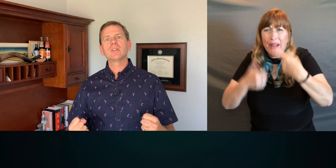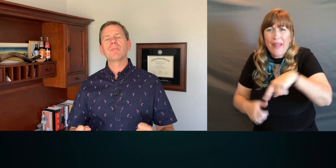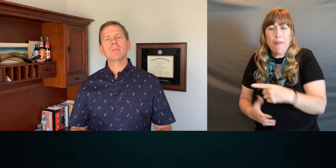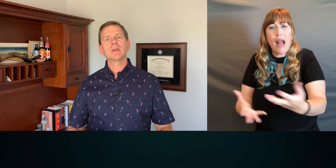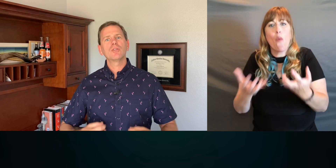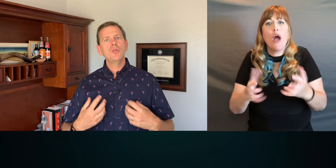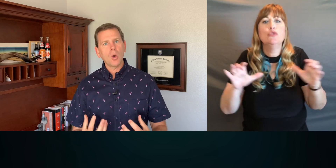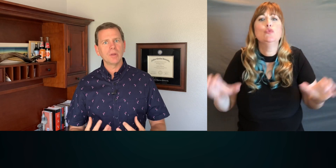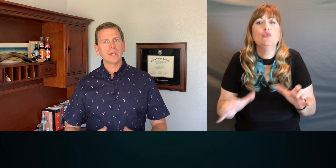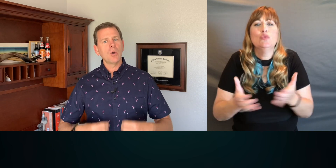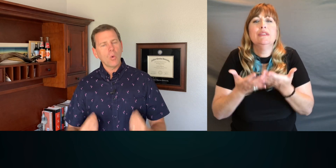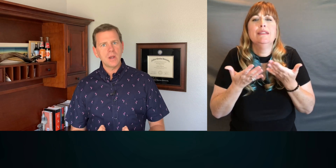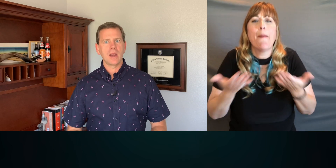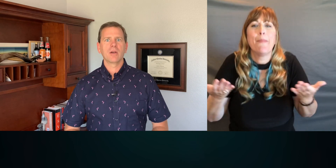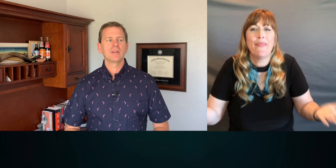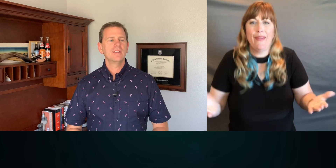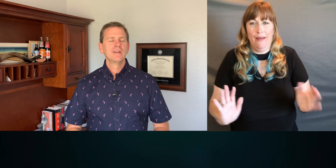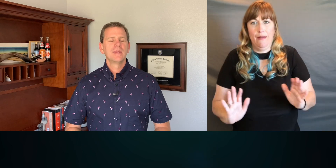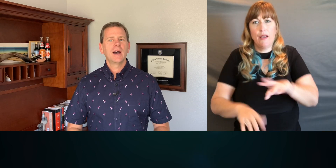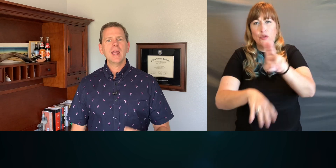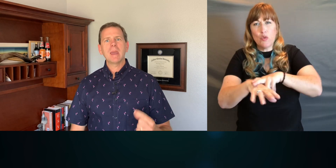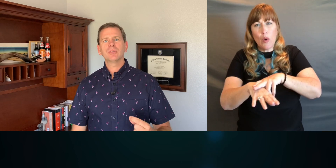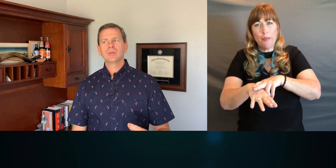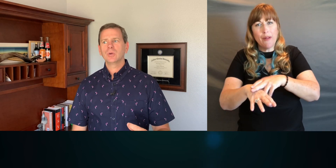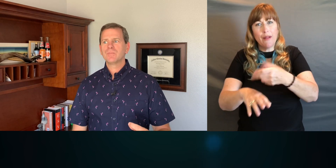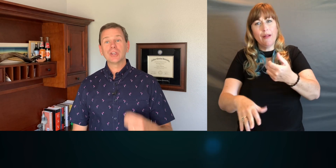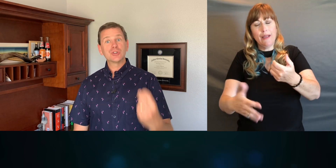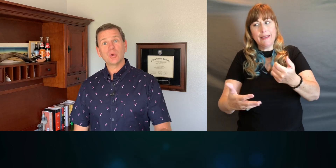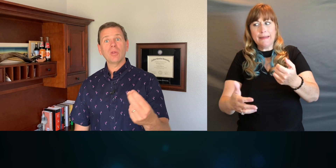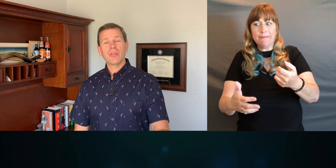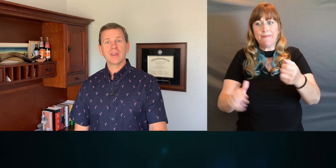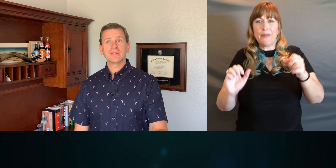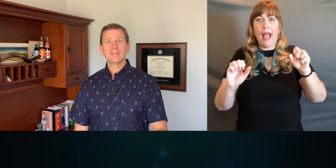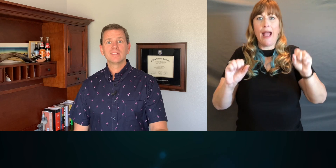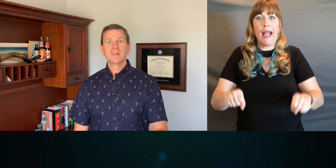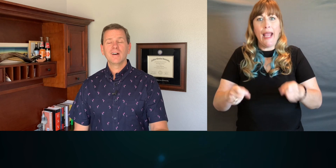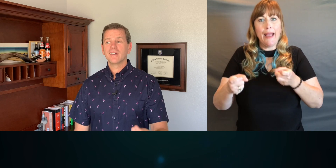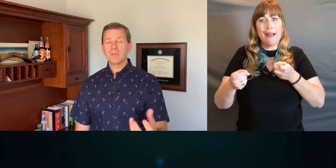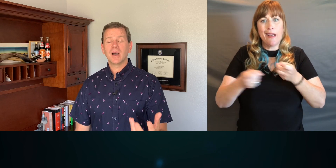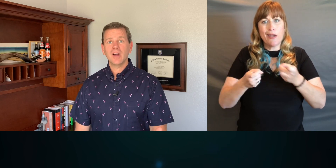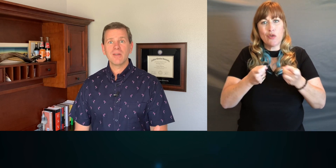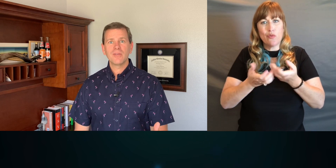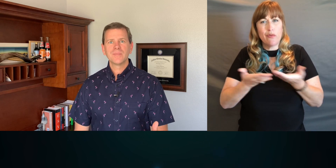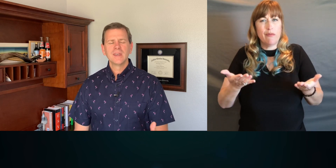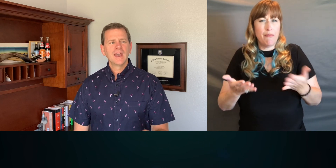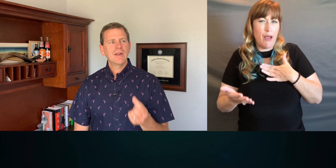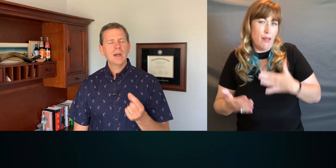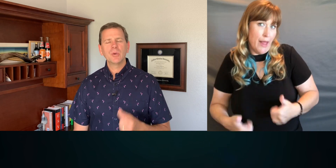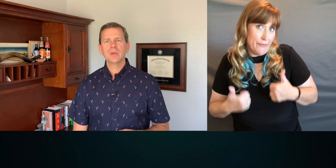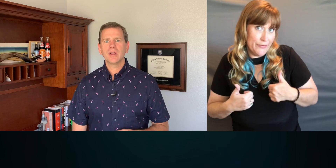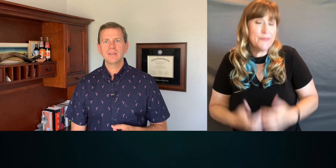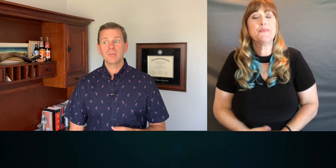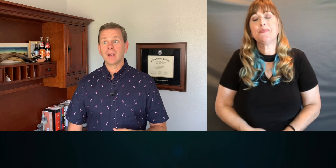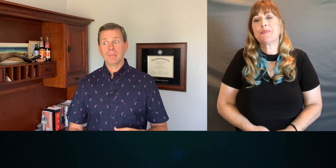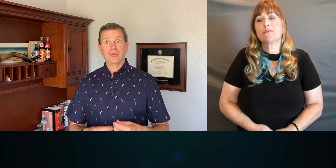do something, because normally, ordinarily, I am able to control the things in my life. And I've come